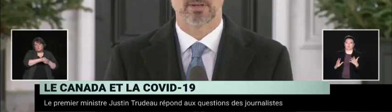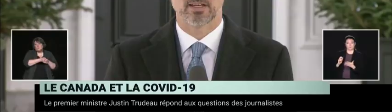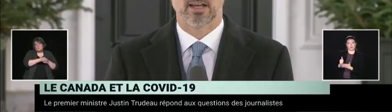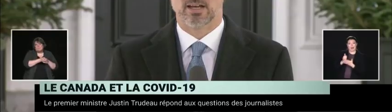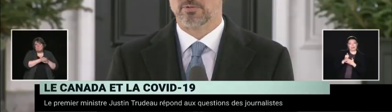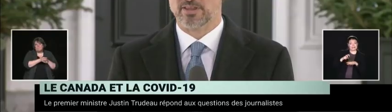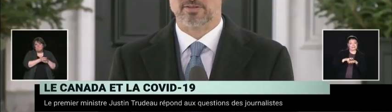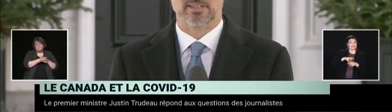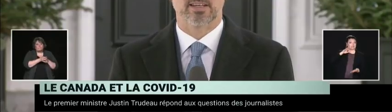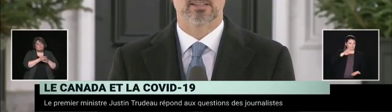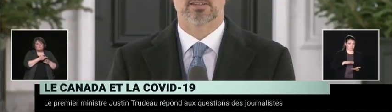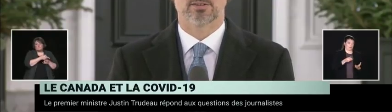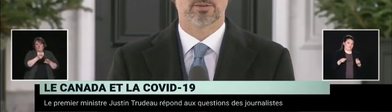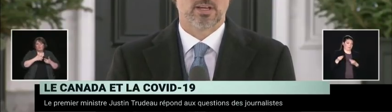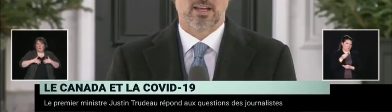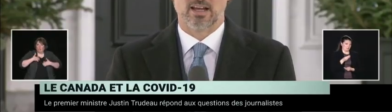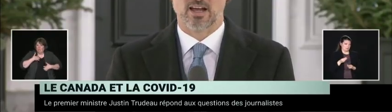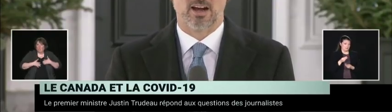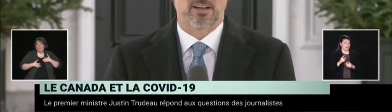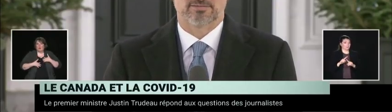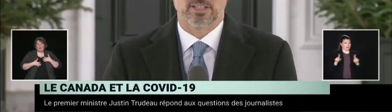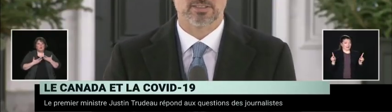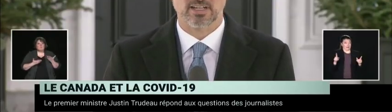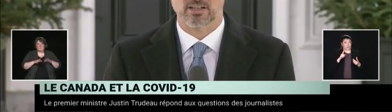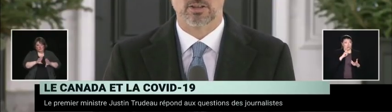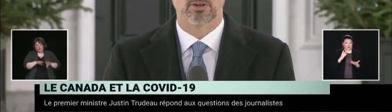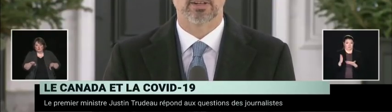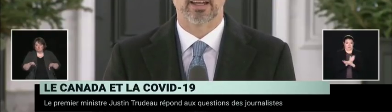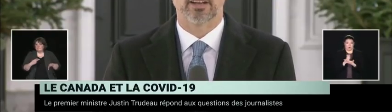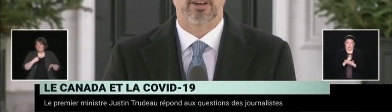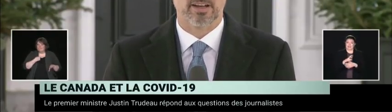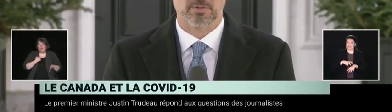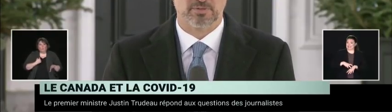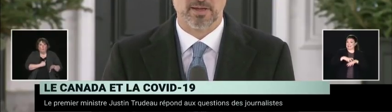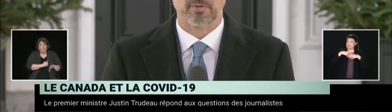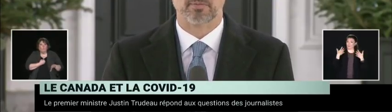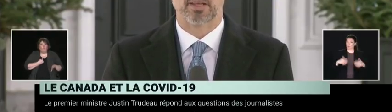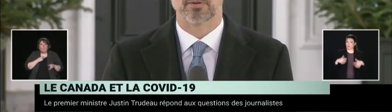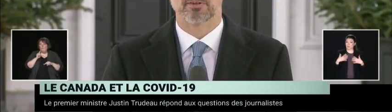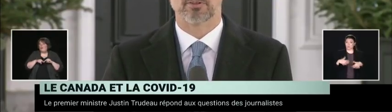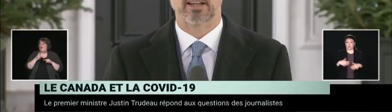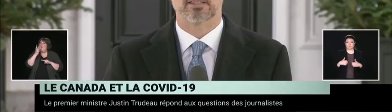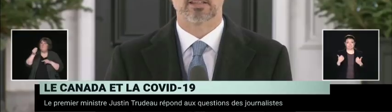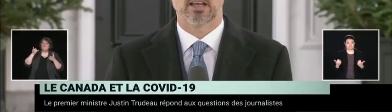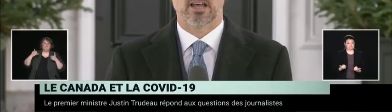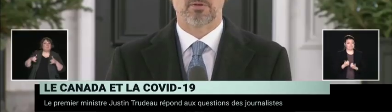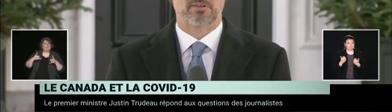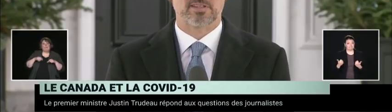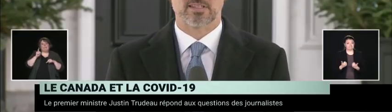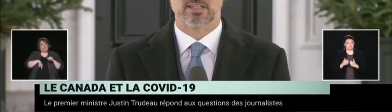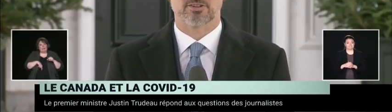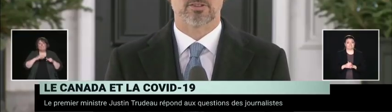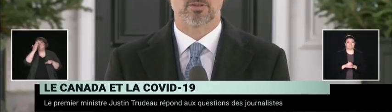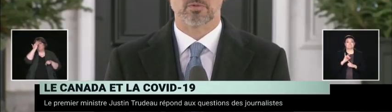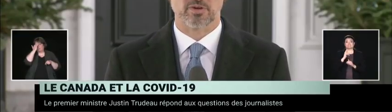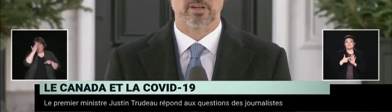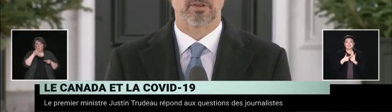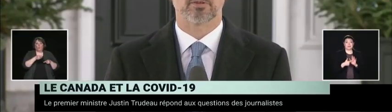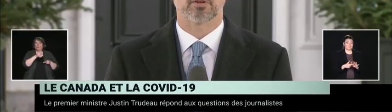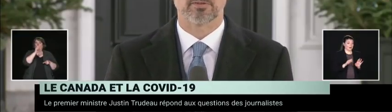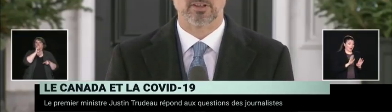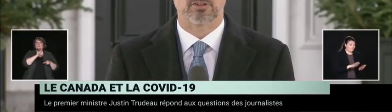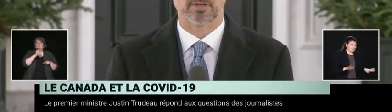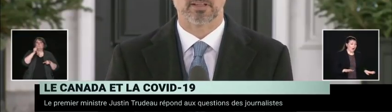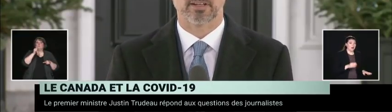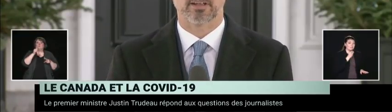time. Whether it's kids who are stuck alone and not able to play with their friends, whether it's seniors who are worried about